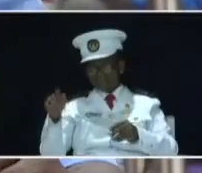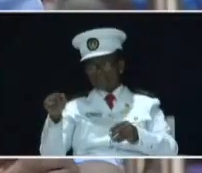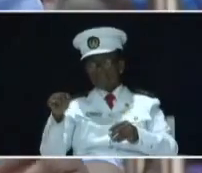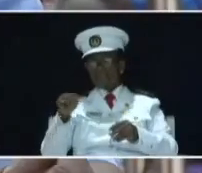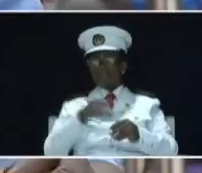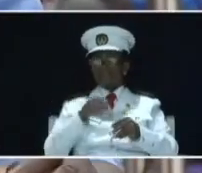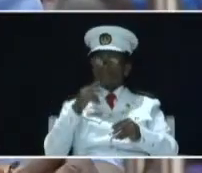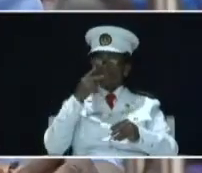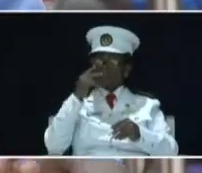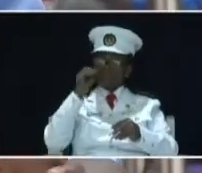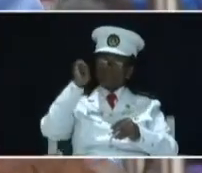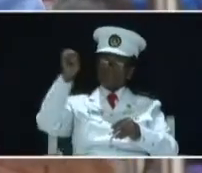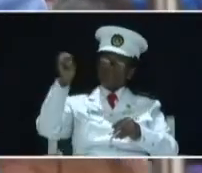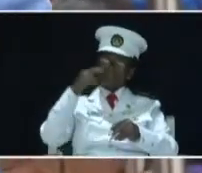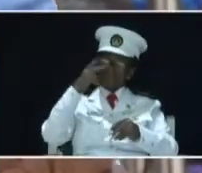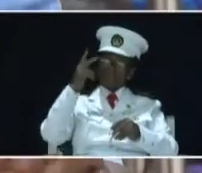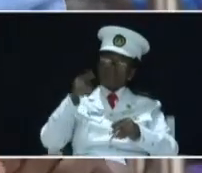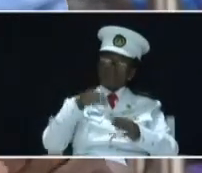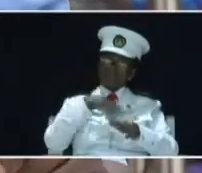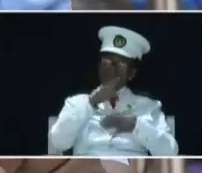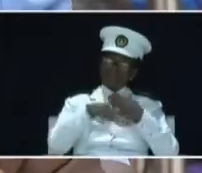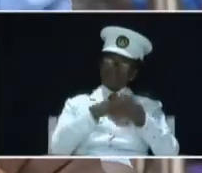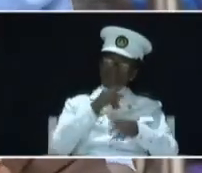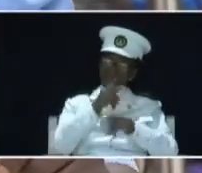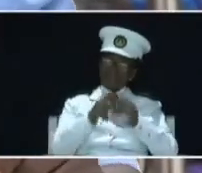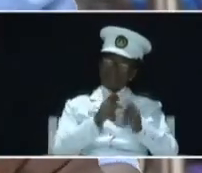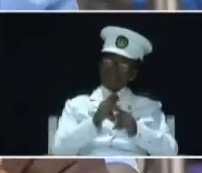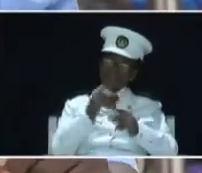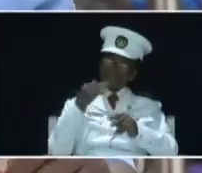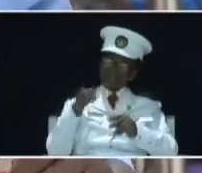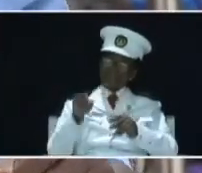and he saw all kinds of evil,